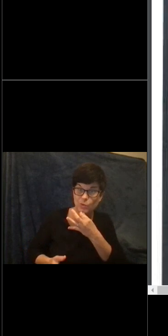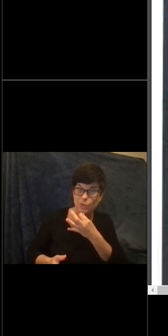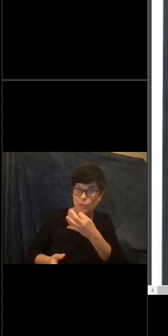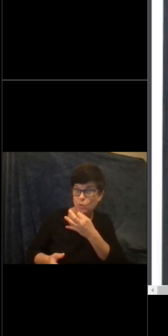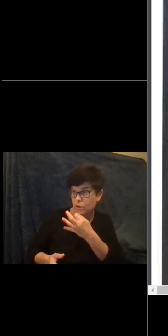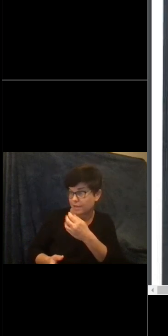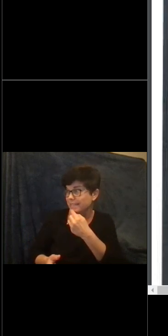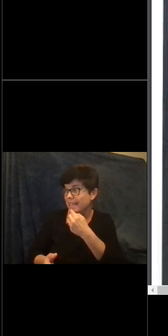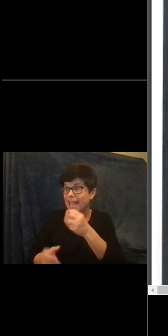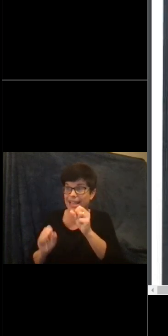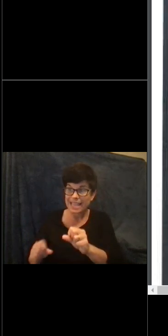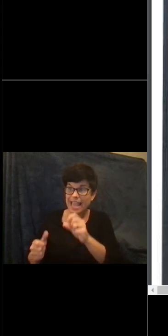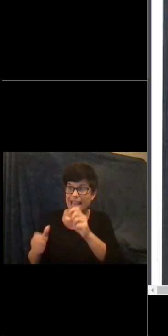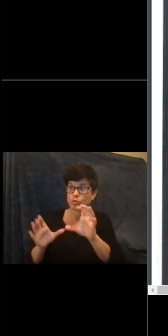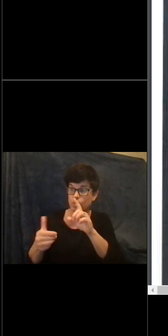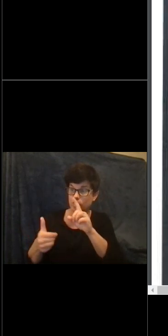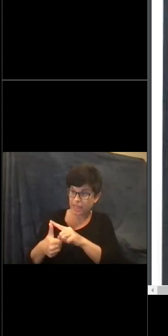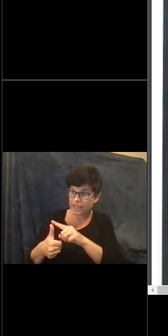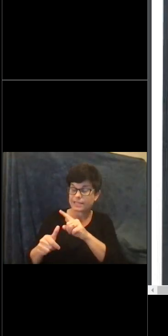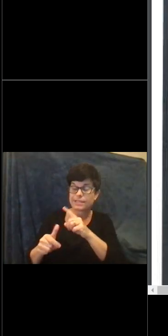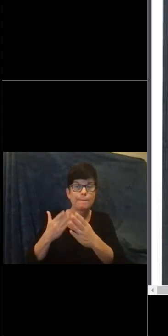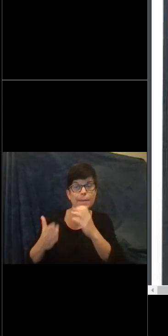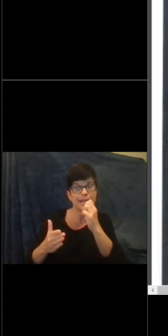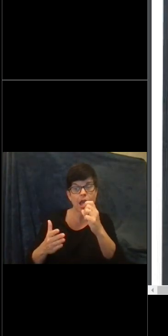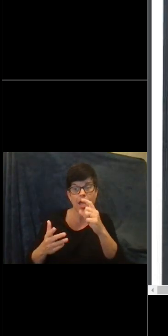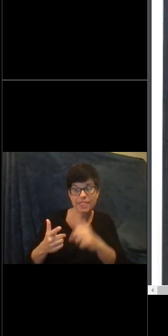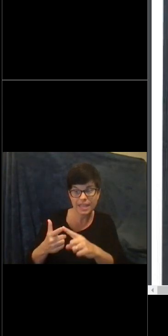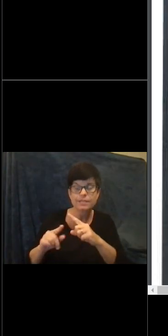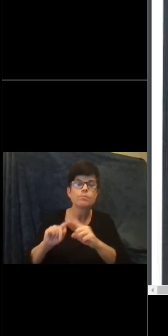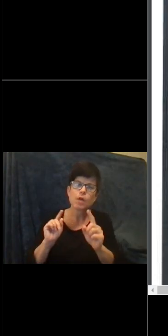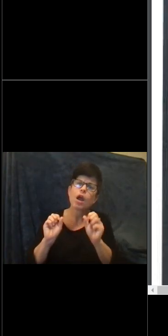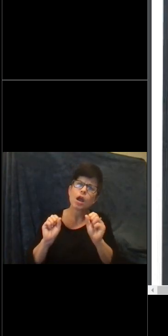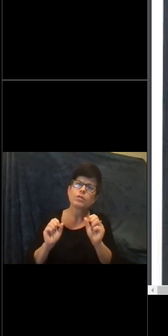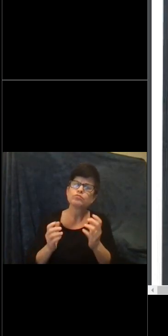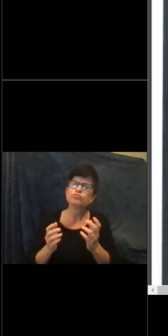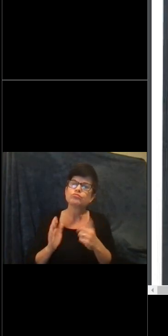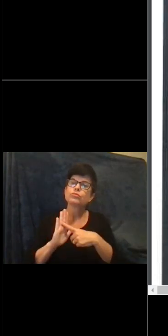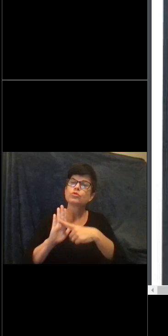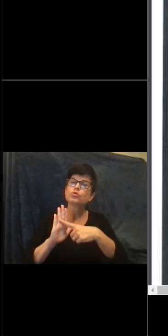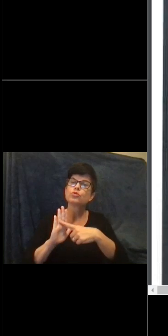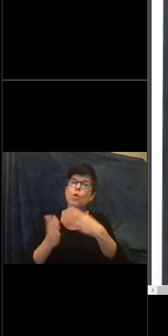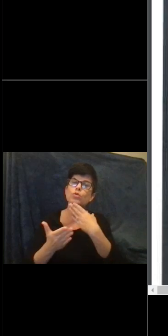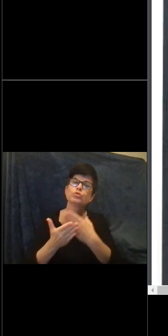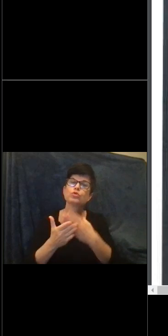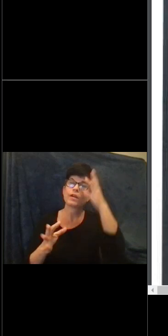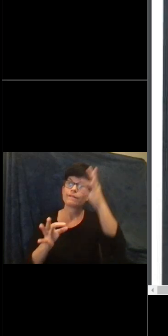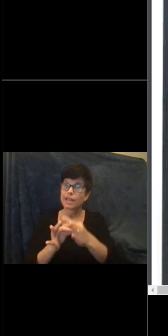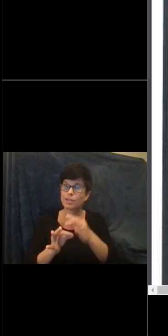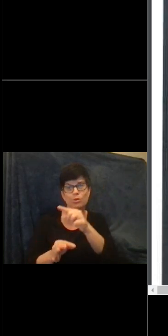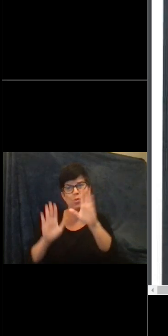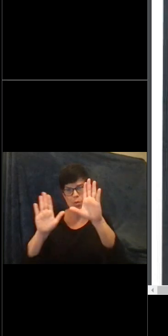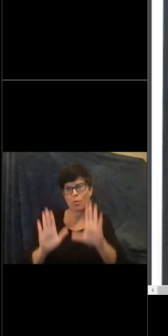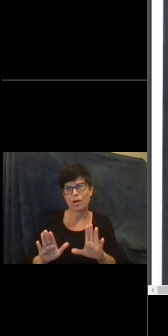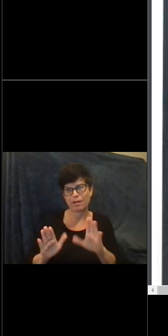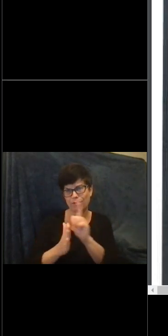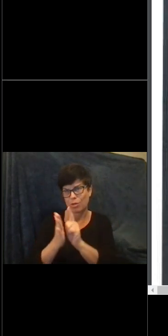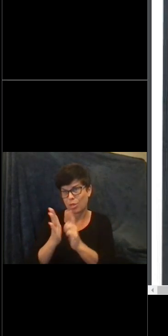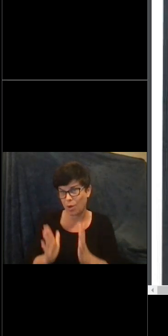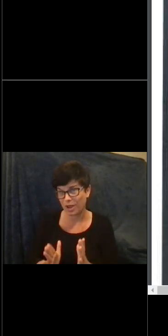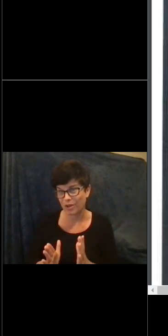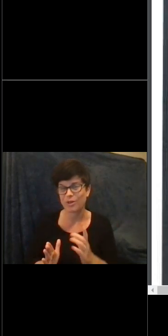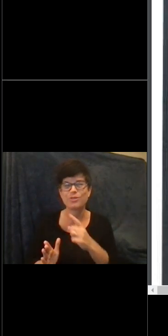Maybe I can't do this, but I can do that. And it shows good faith on your part, as you, I know you're a great lawyer and you're good at what you do. At the same